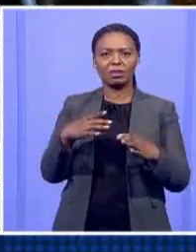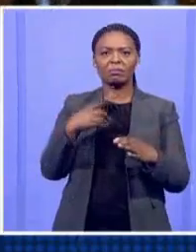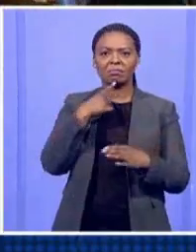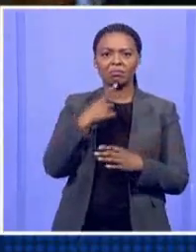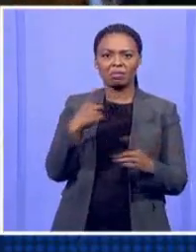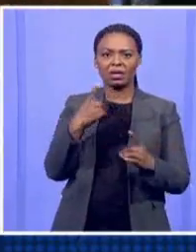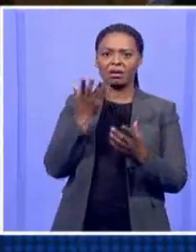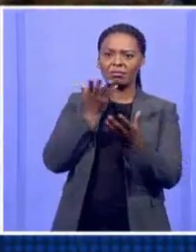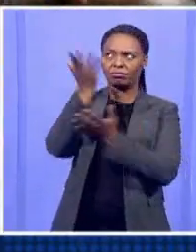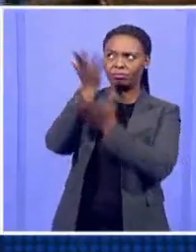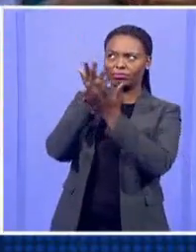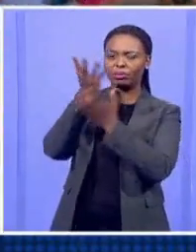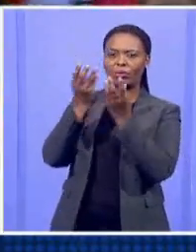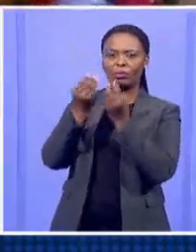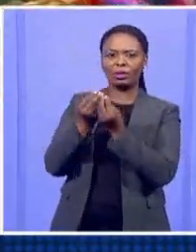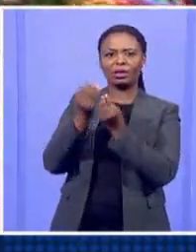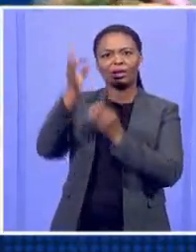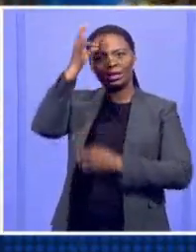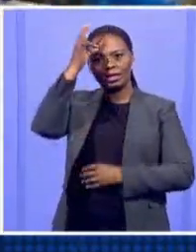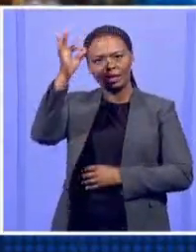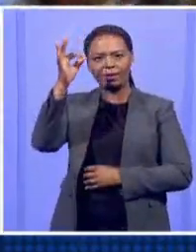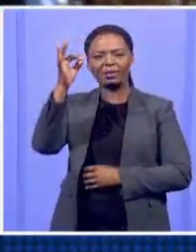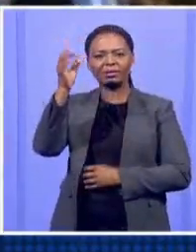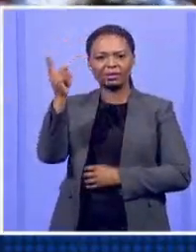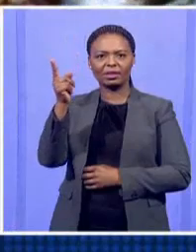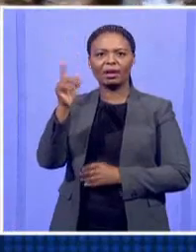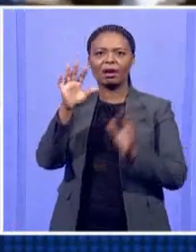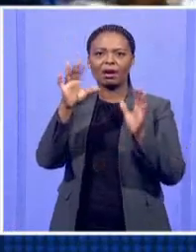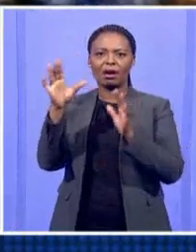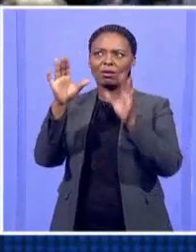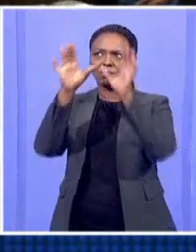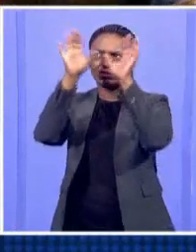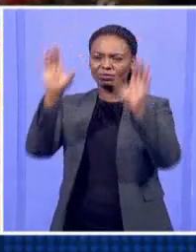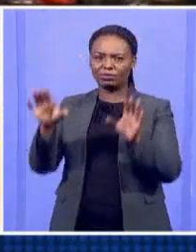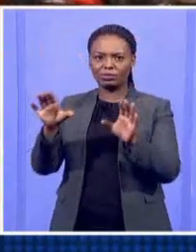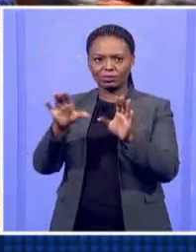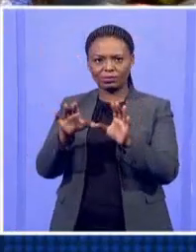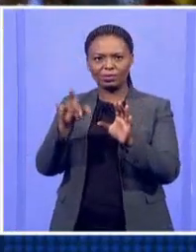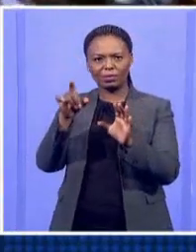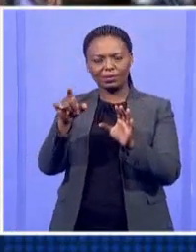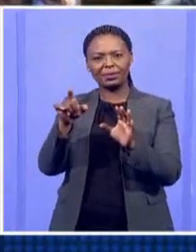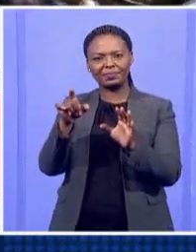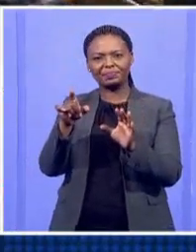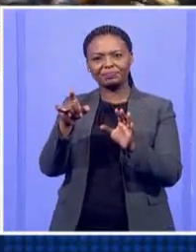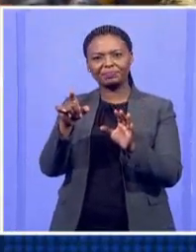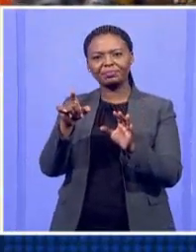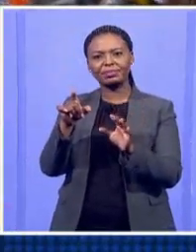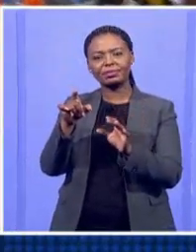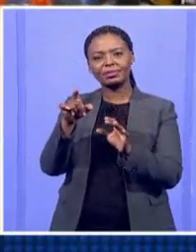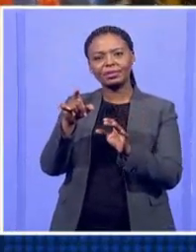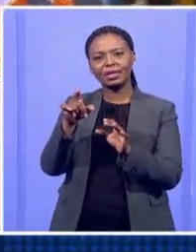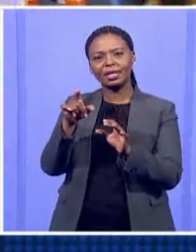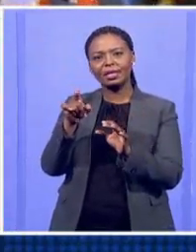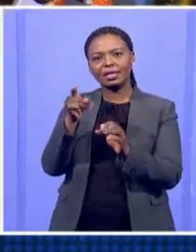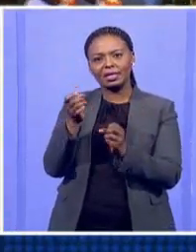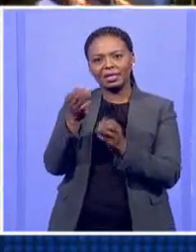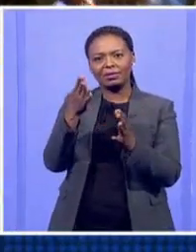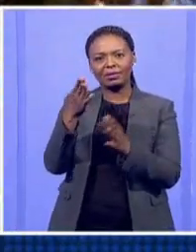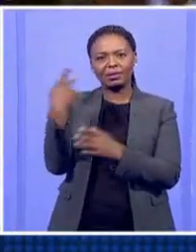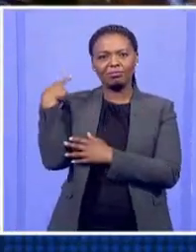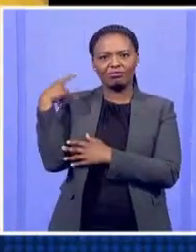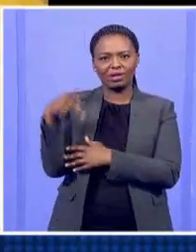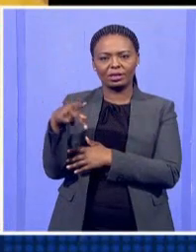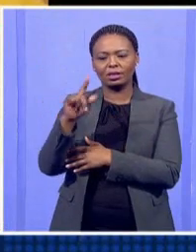to speak to them about issuing a certificate to Prince Lekukela. But on the other side, the foster parents